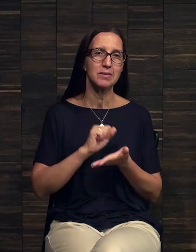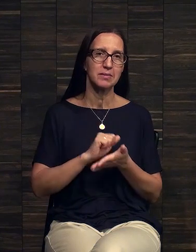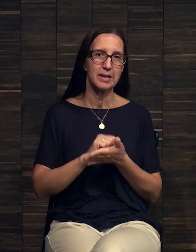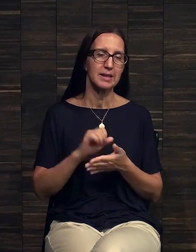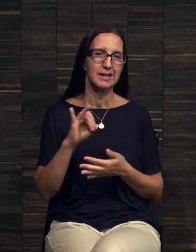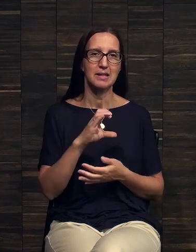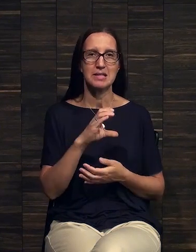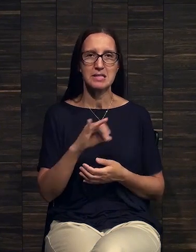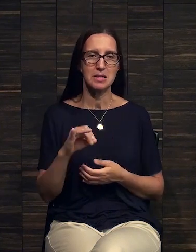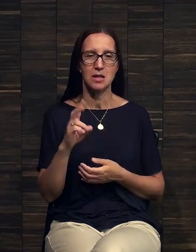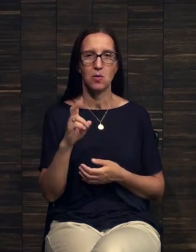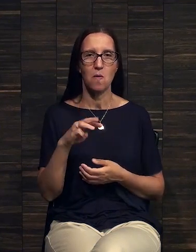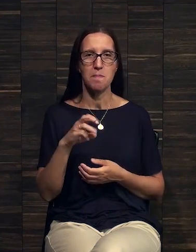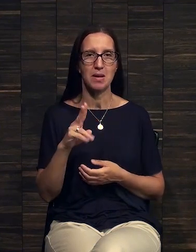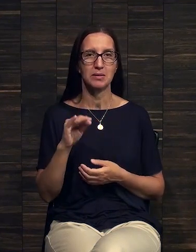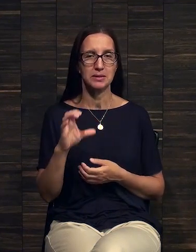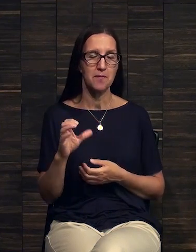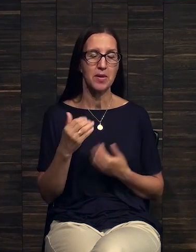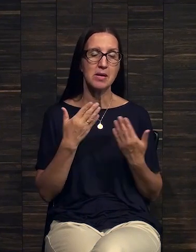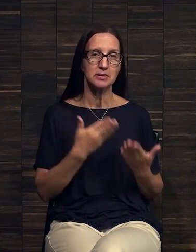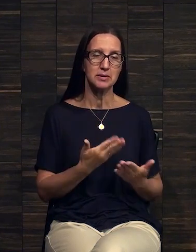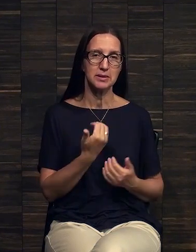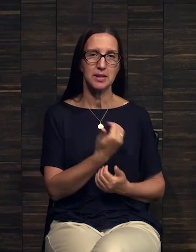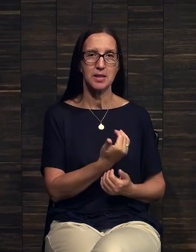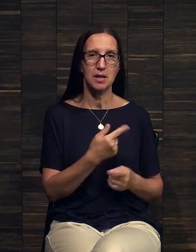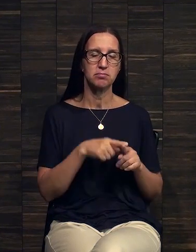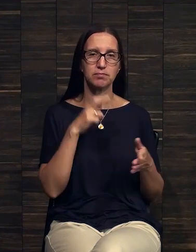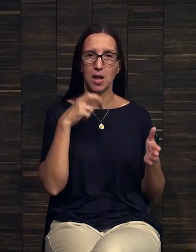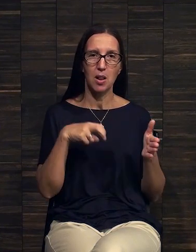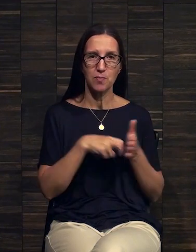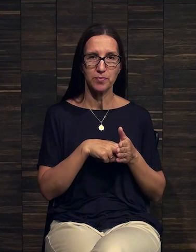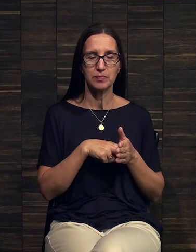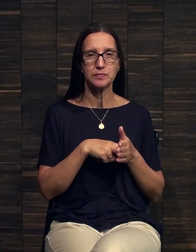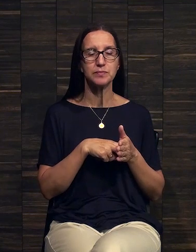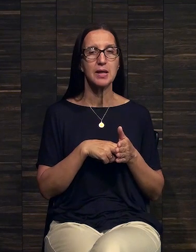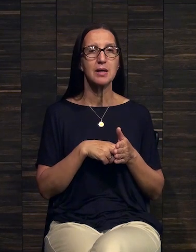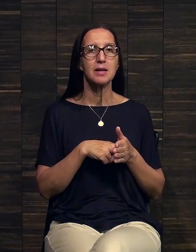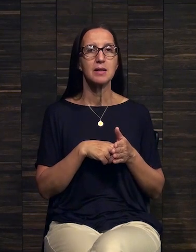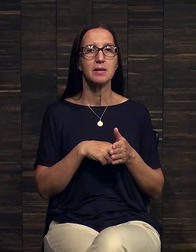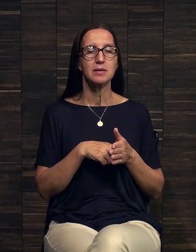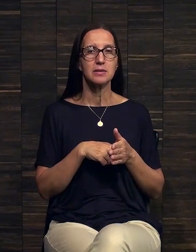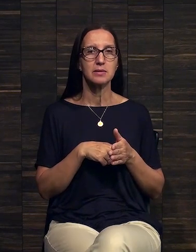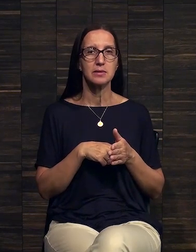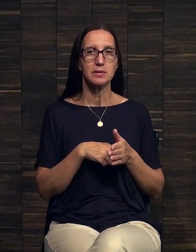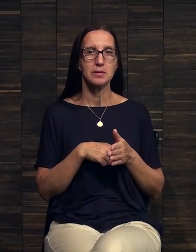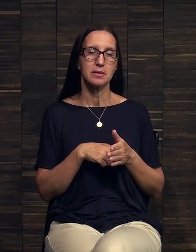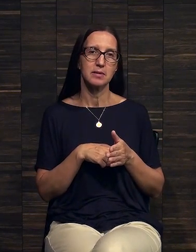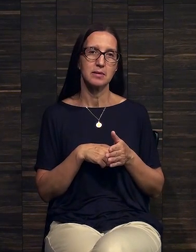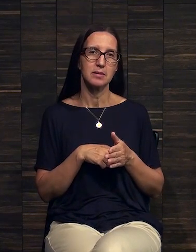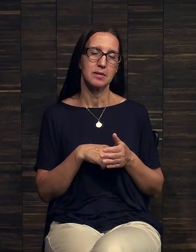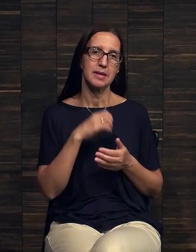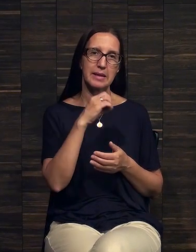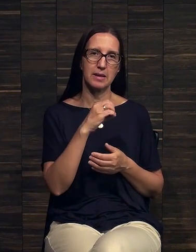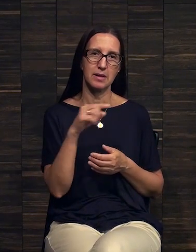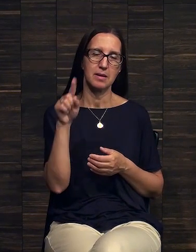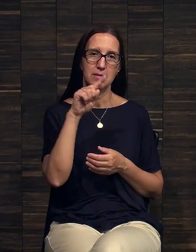page, but it's a comics, this is the crime comics. With the EC logo, they were